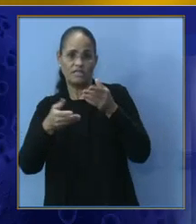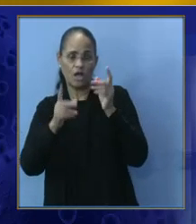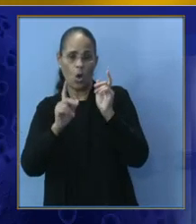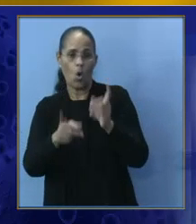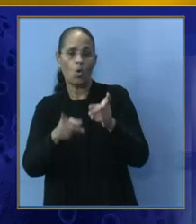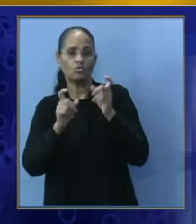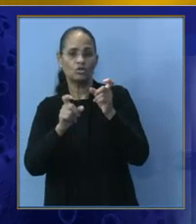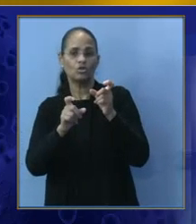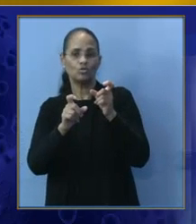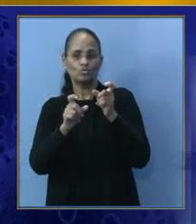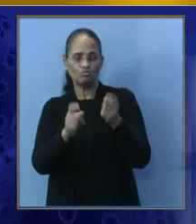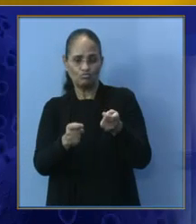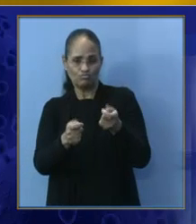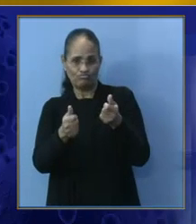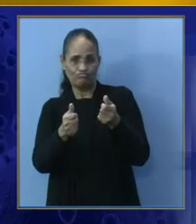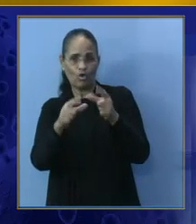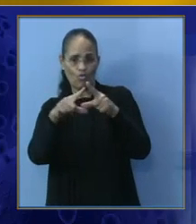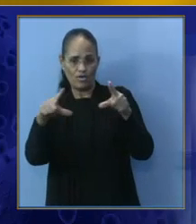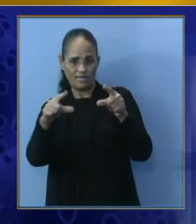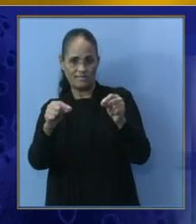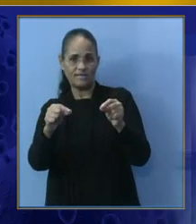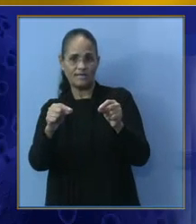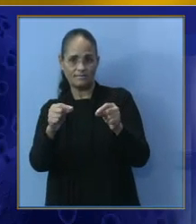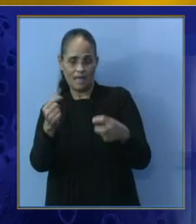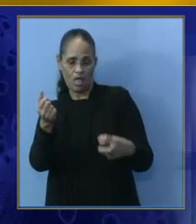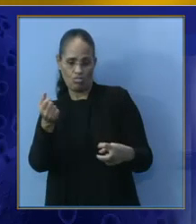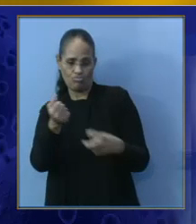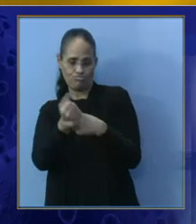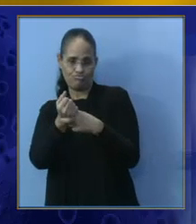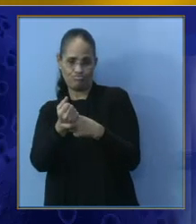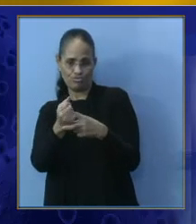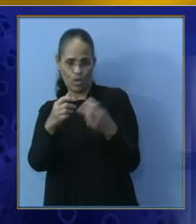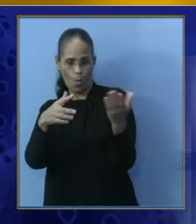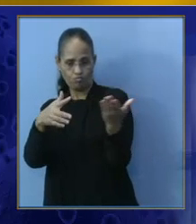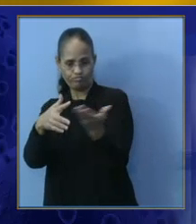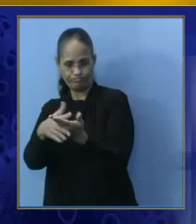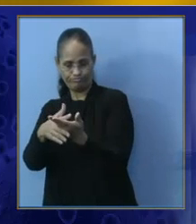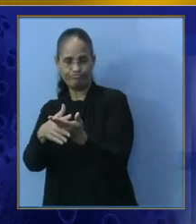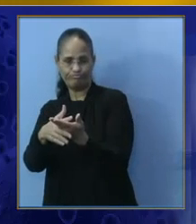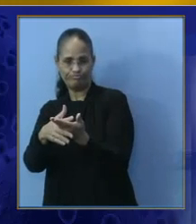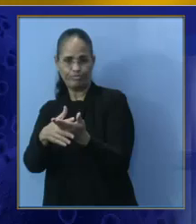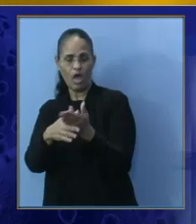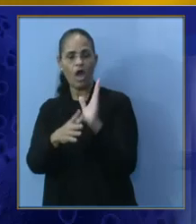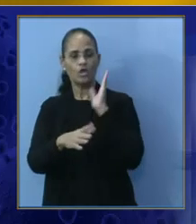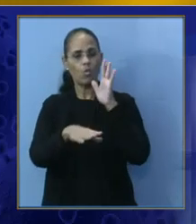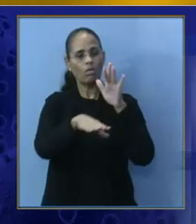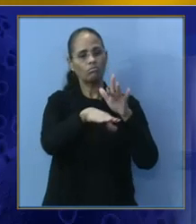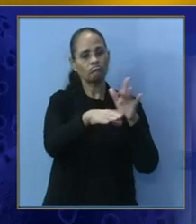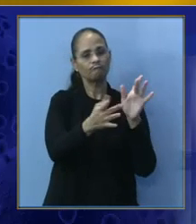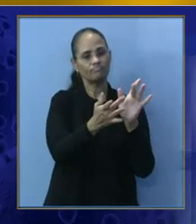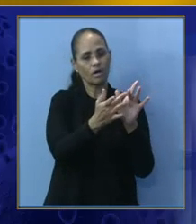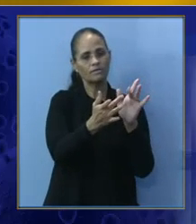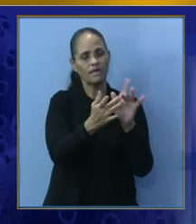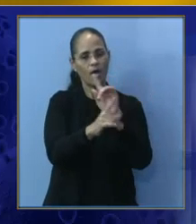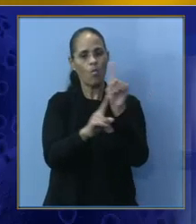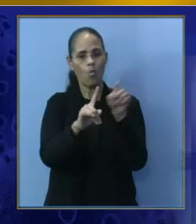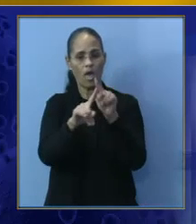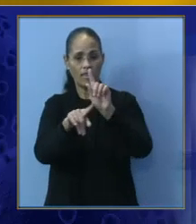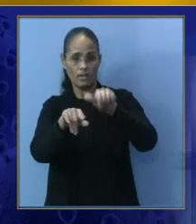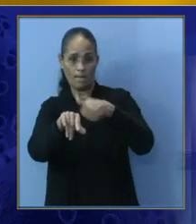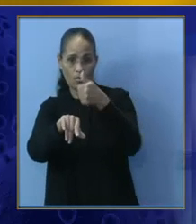auto-generated submission receipt. Your submission will be kept on file, and you will be contacted as appointments become